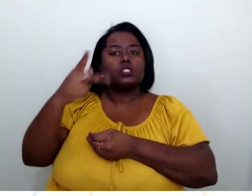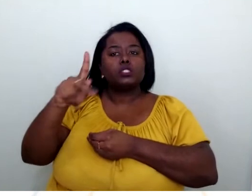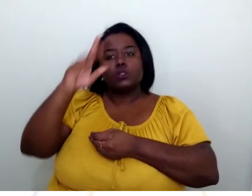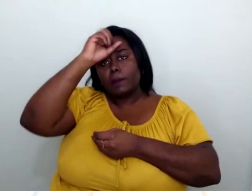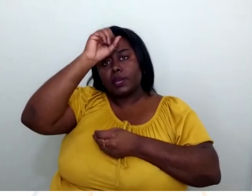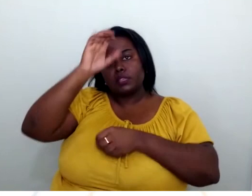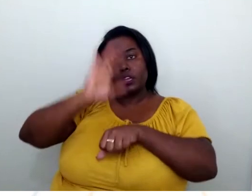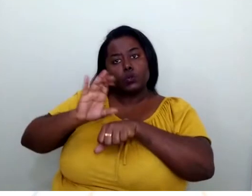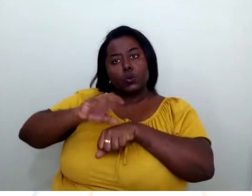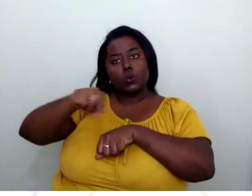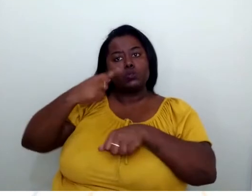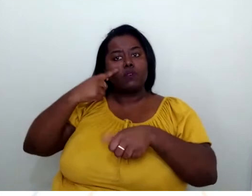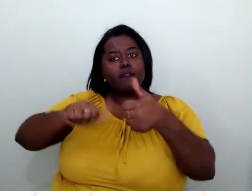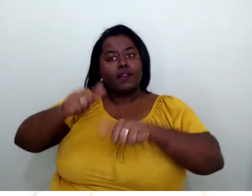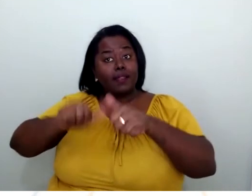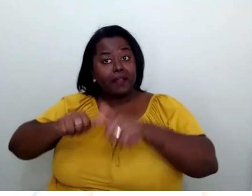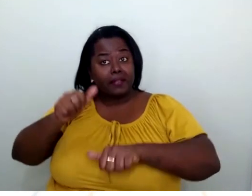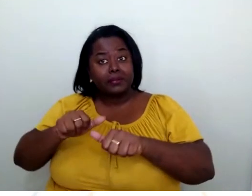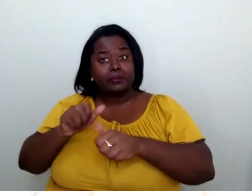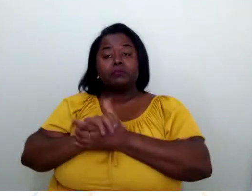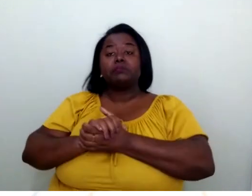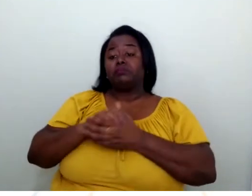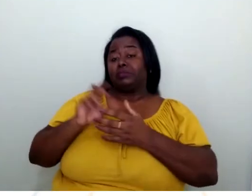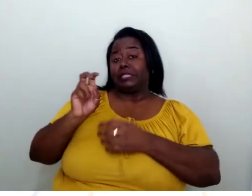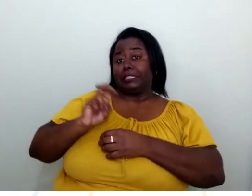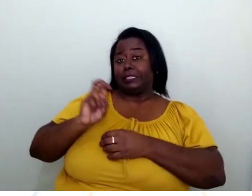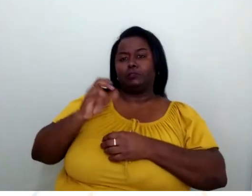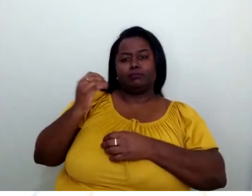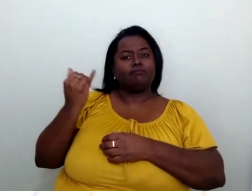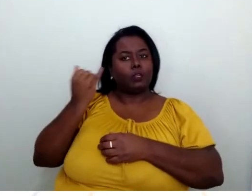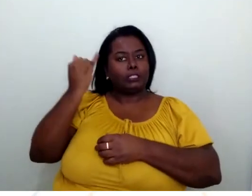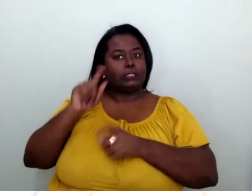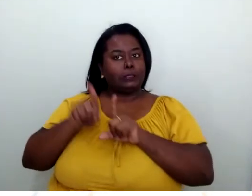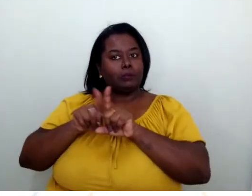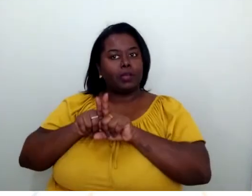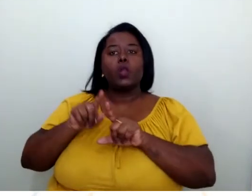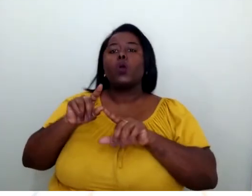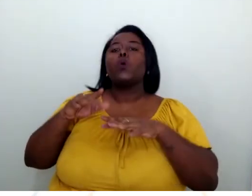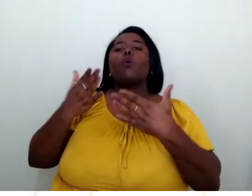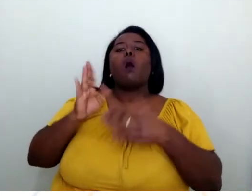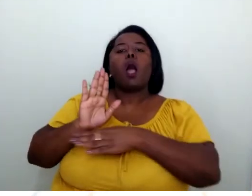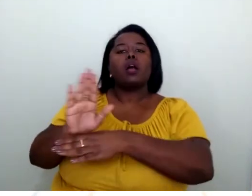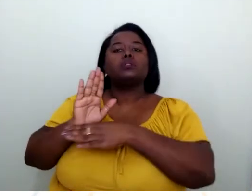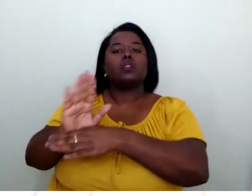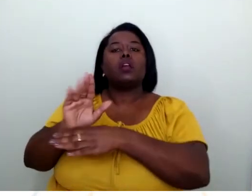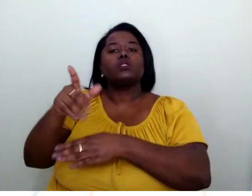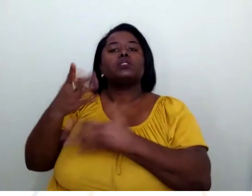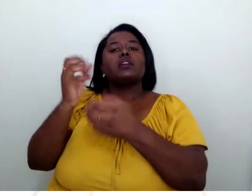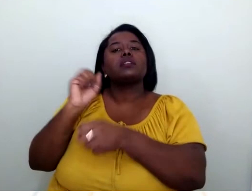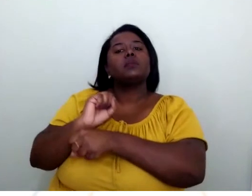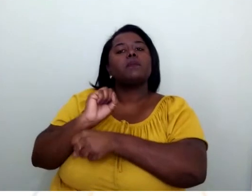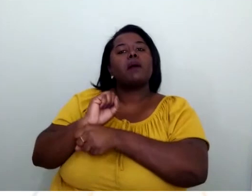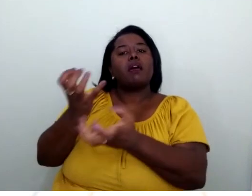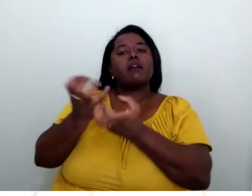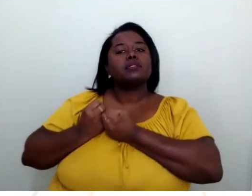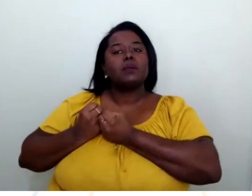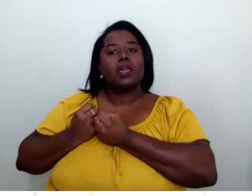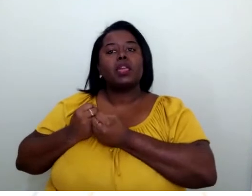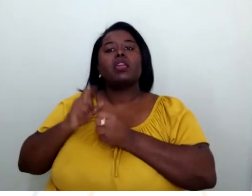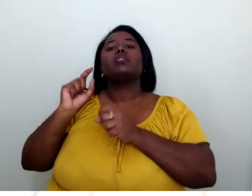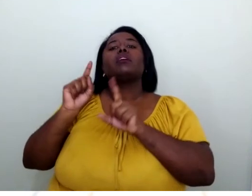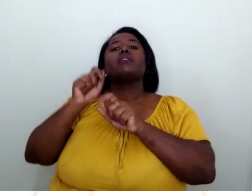student engagement, Dennis Littke emphasizes the first R of engagement is relevance.